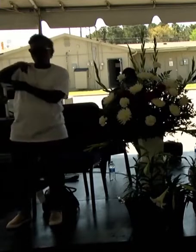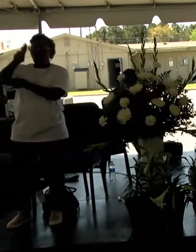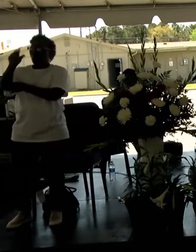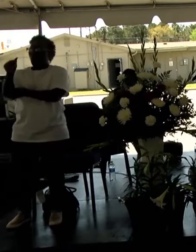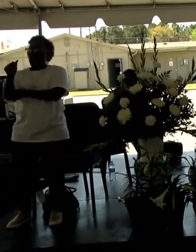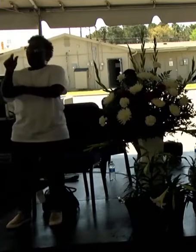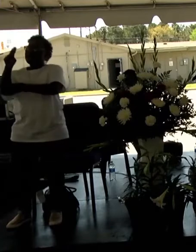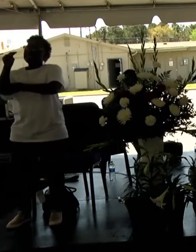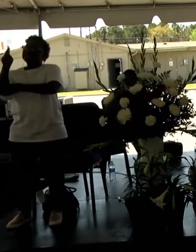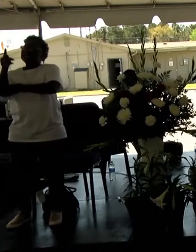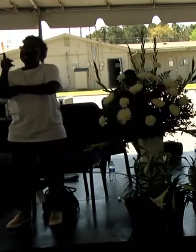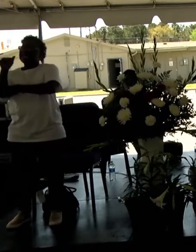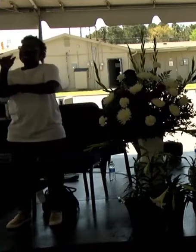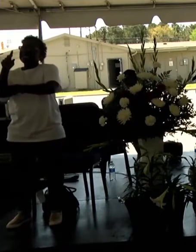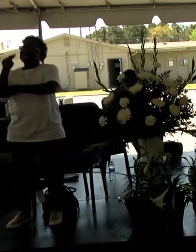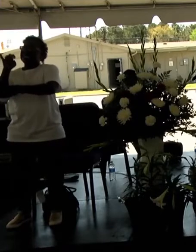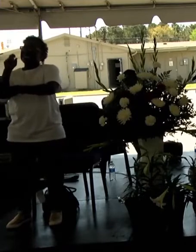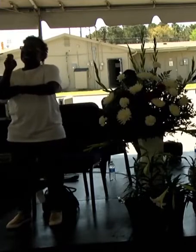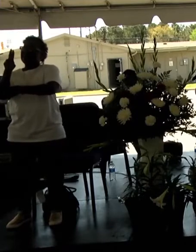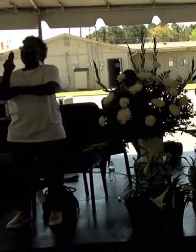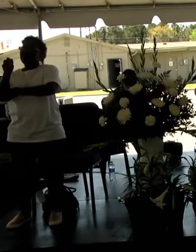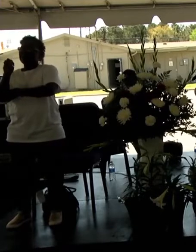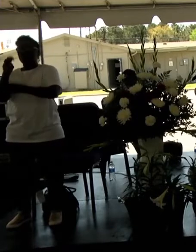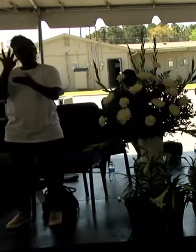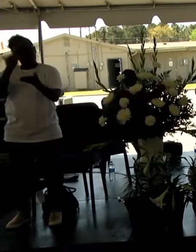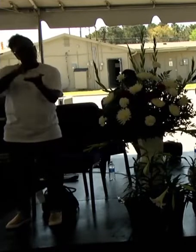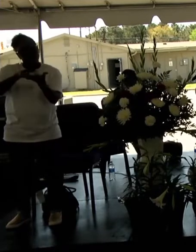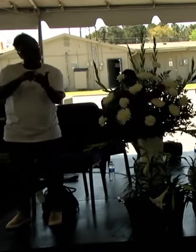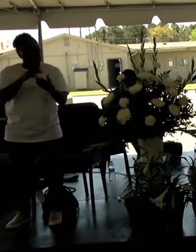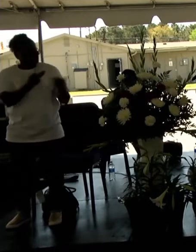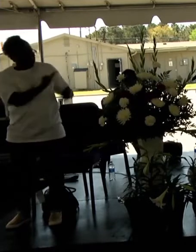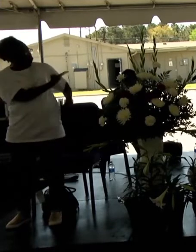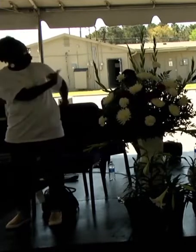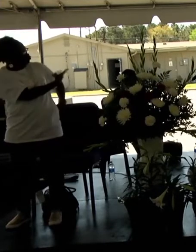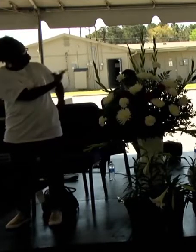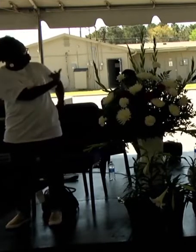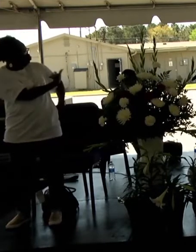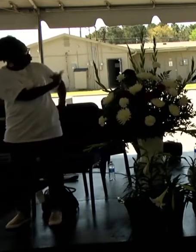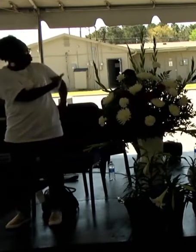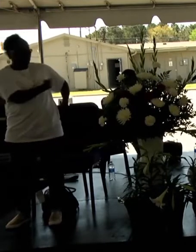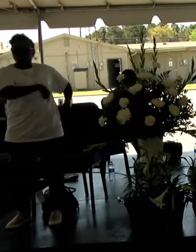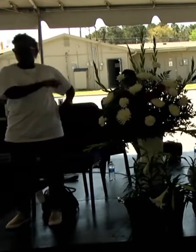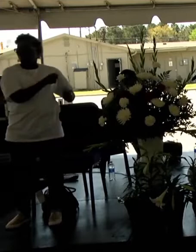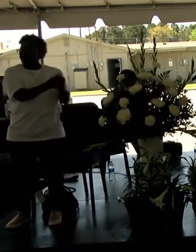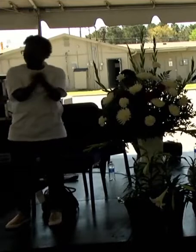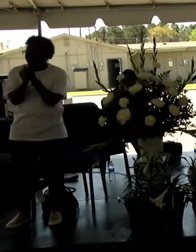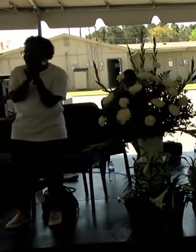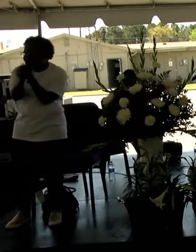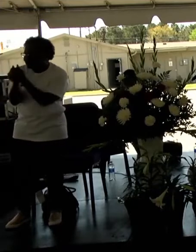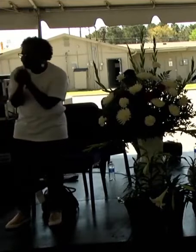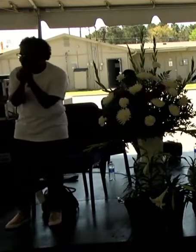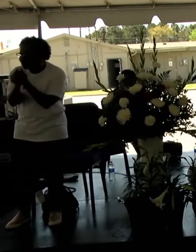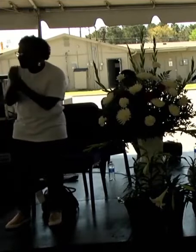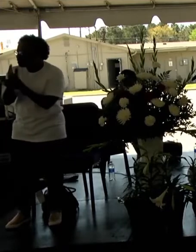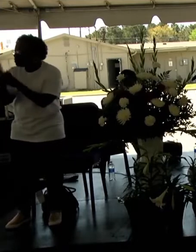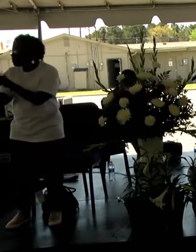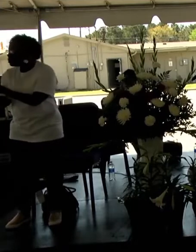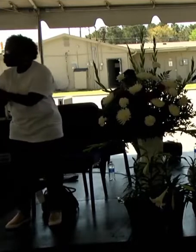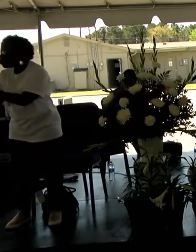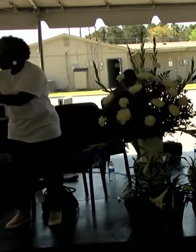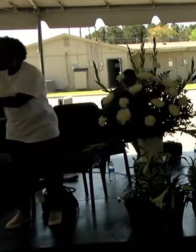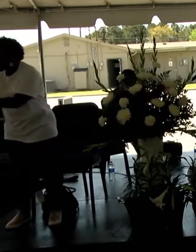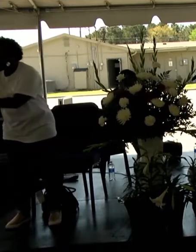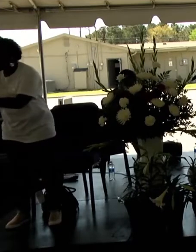koinonia. Koinonia means that I'm with him and he's with me. That means we're in a gathering place. Some people don't